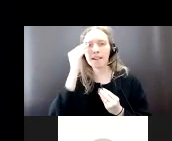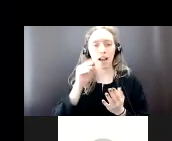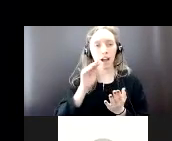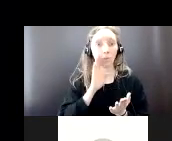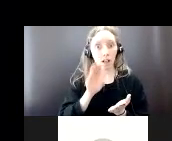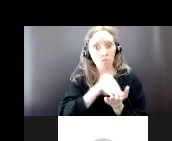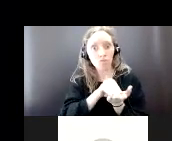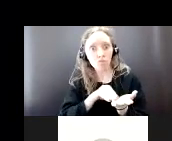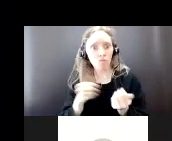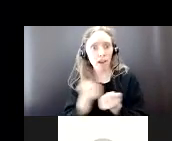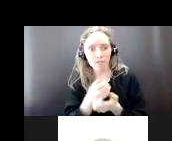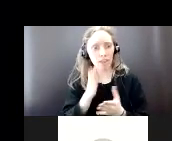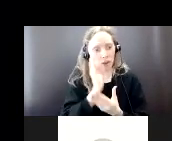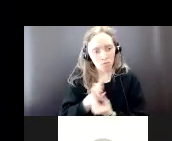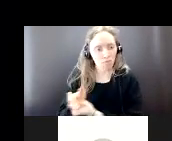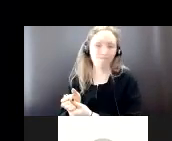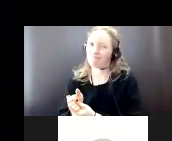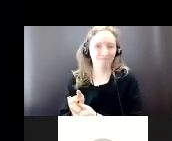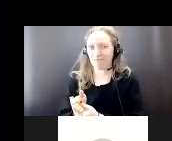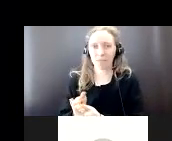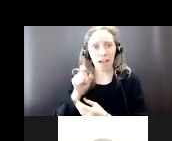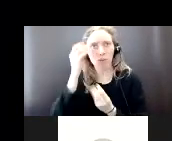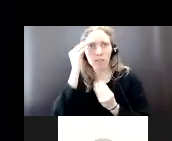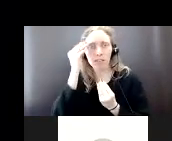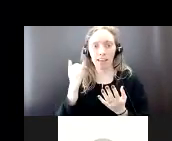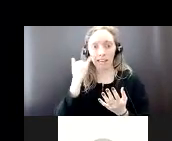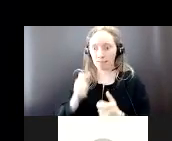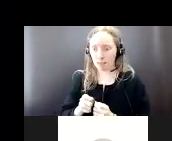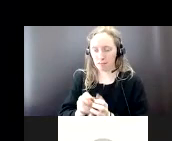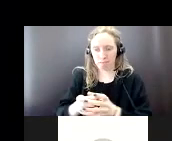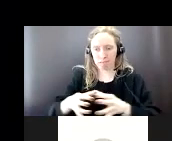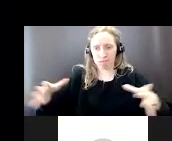group gets too big, too unwieldy, too large for me to manage,